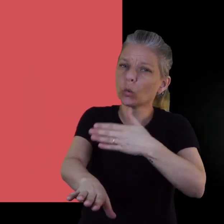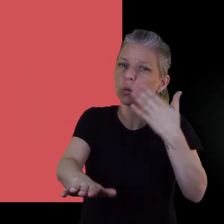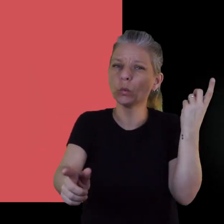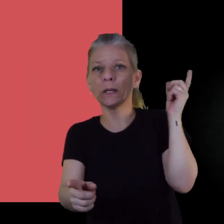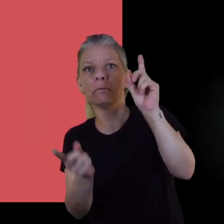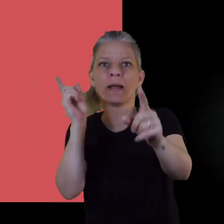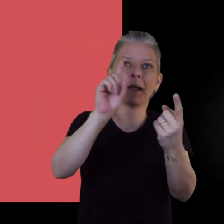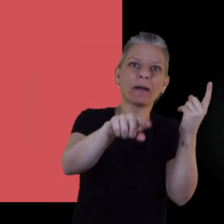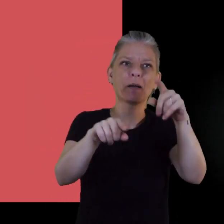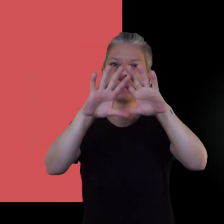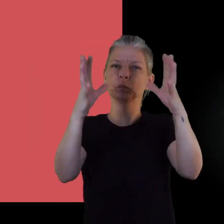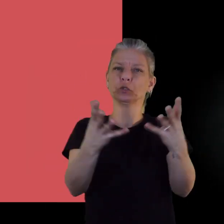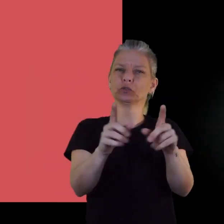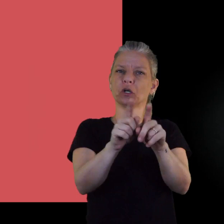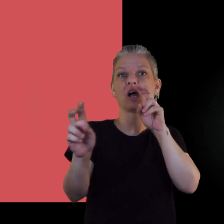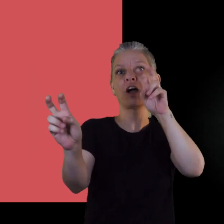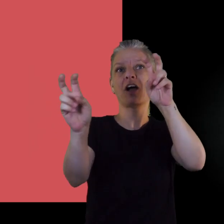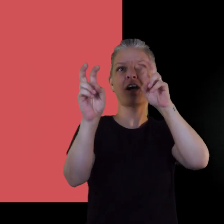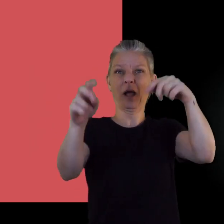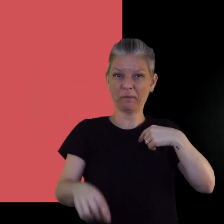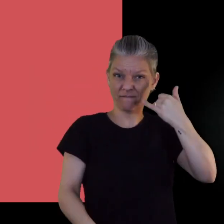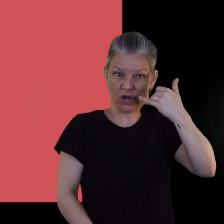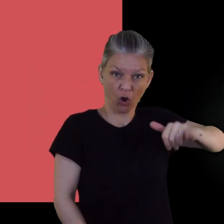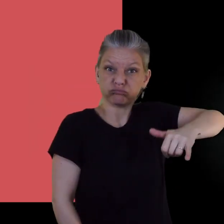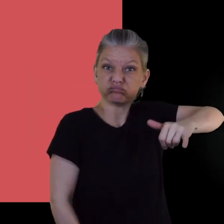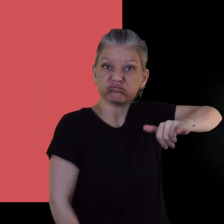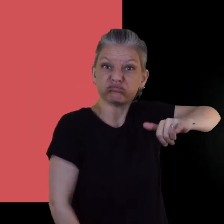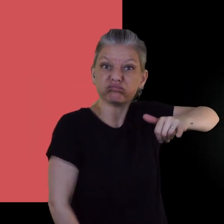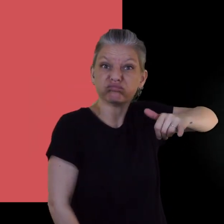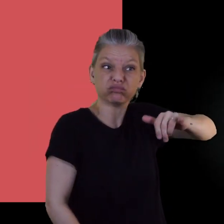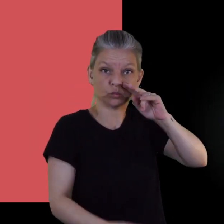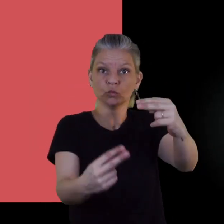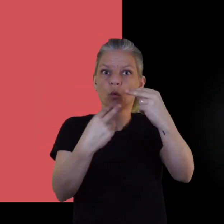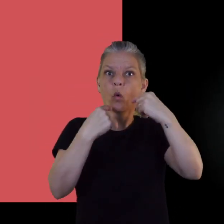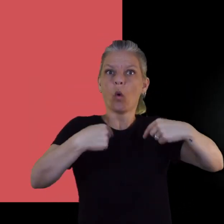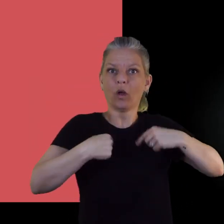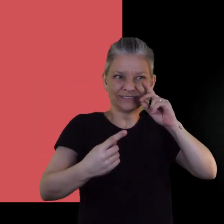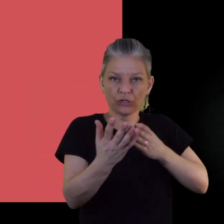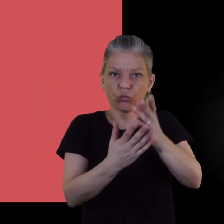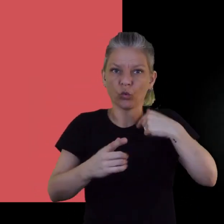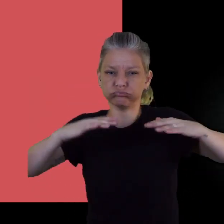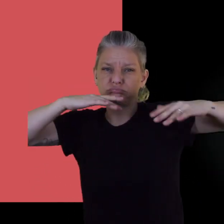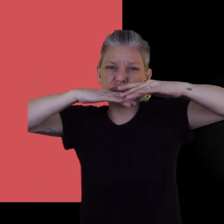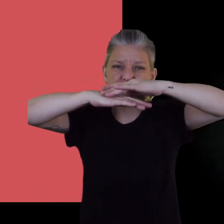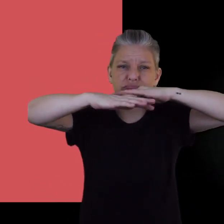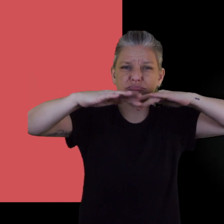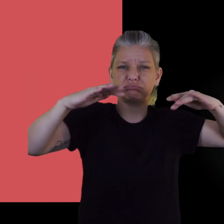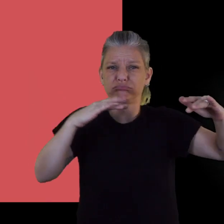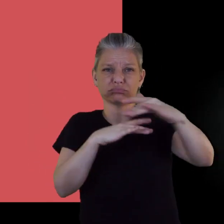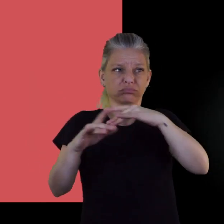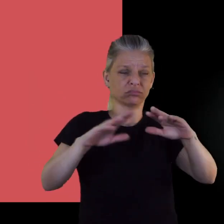slowly coming back, but the world ain't calling. And my phone is alive, you saw me through the crowd's